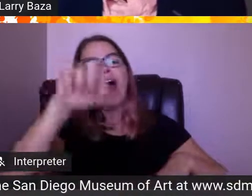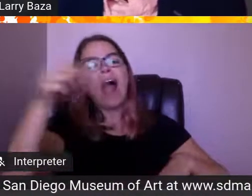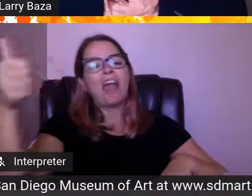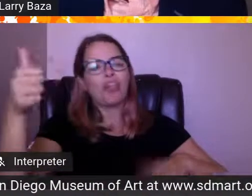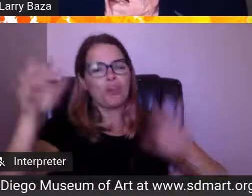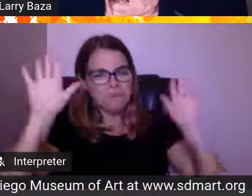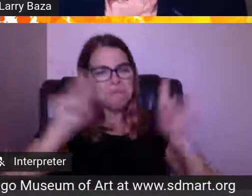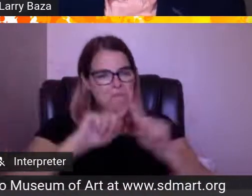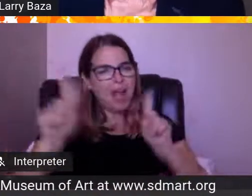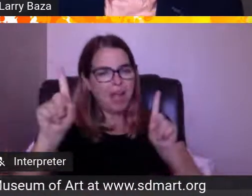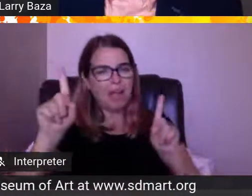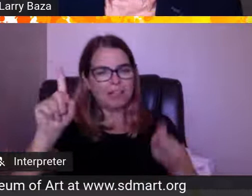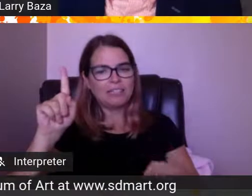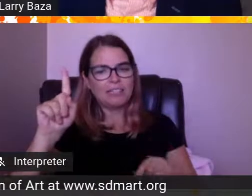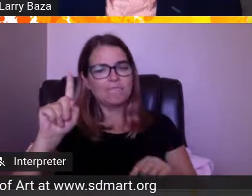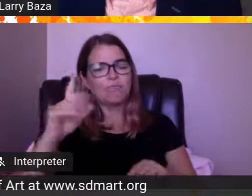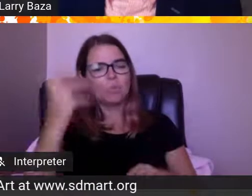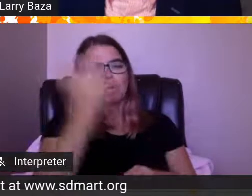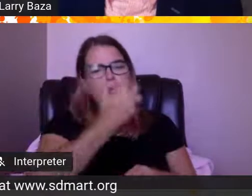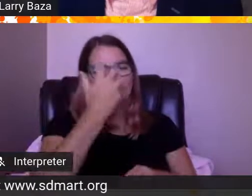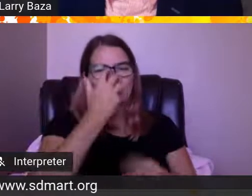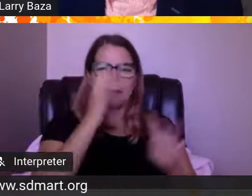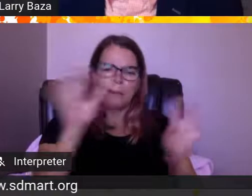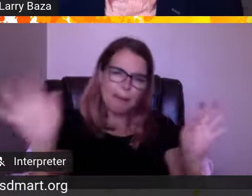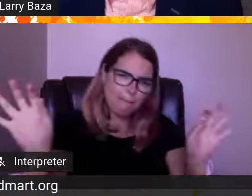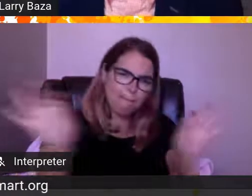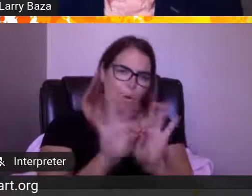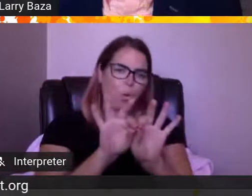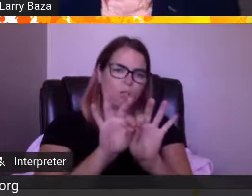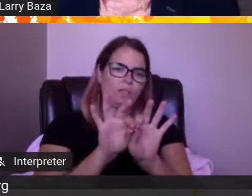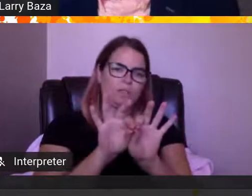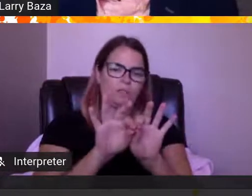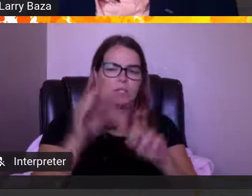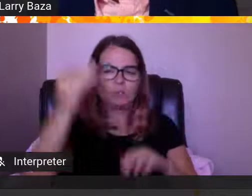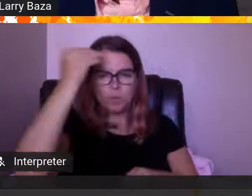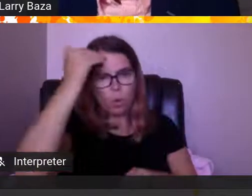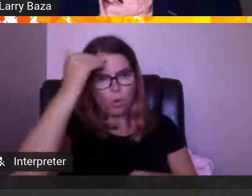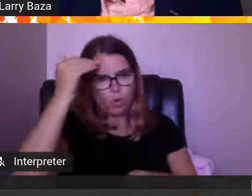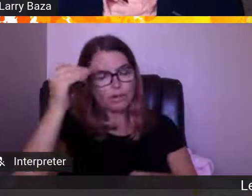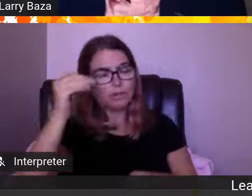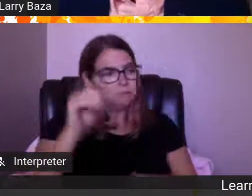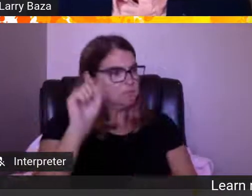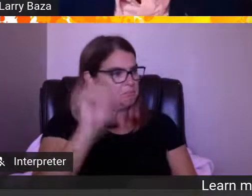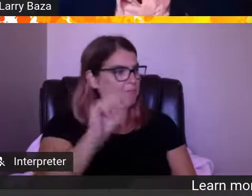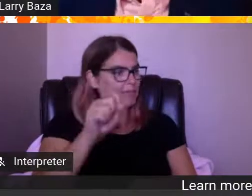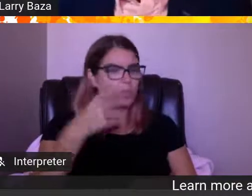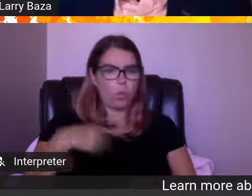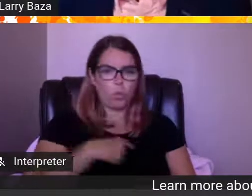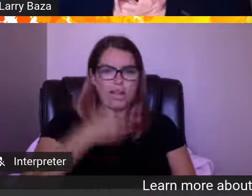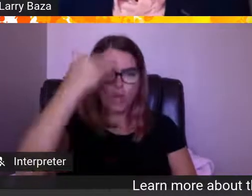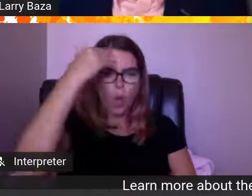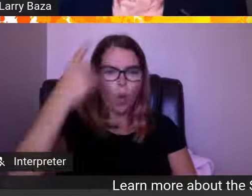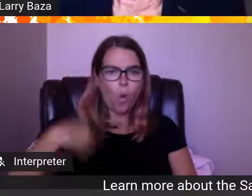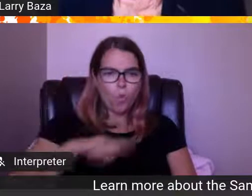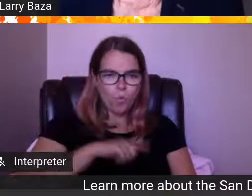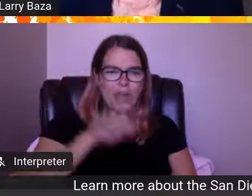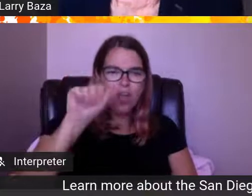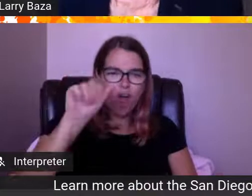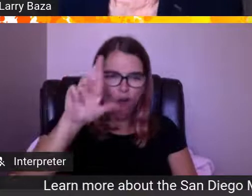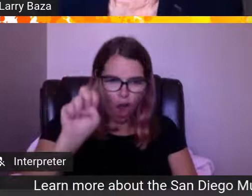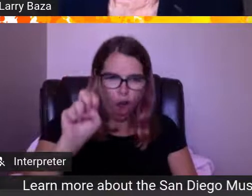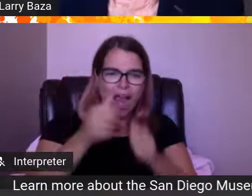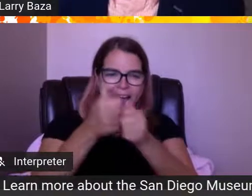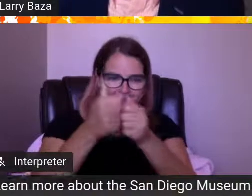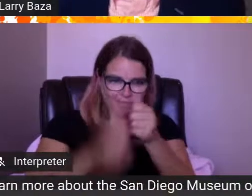think that it's so important to know that, well, yes, we do know that we are everywhere, but